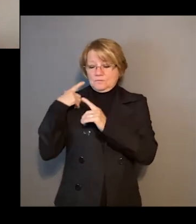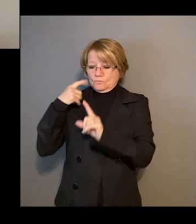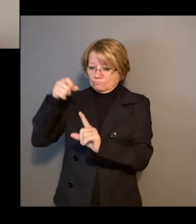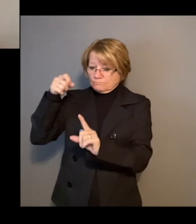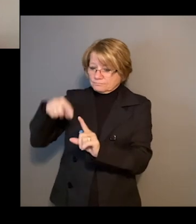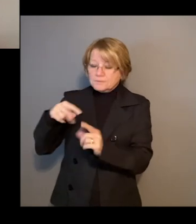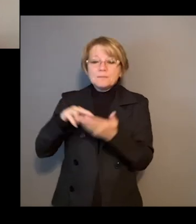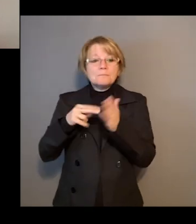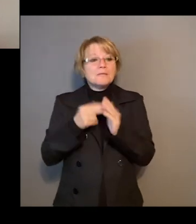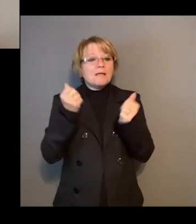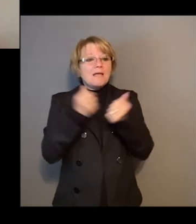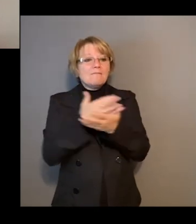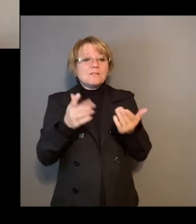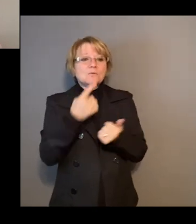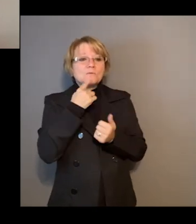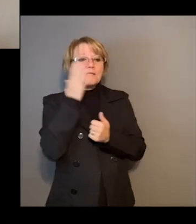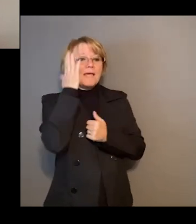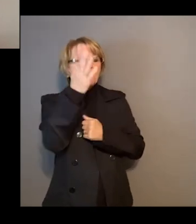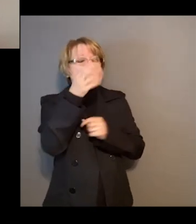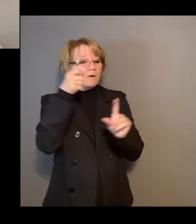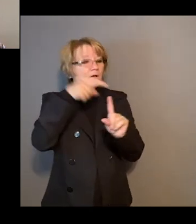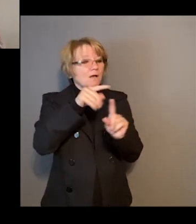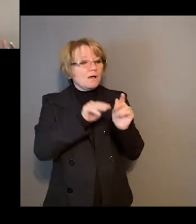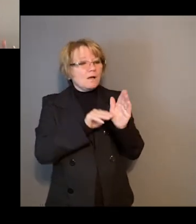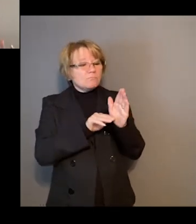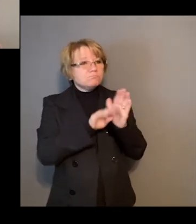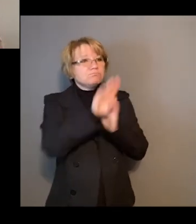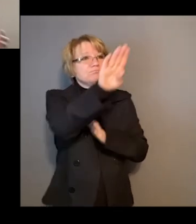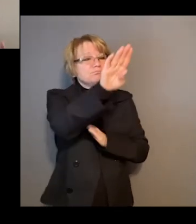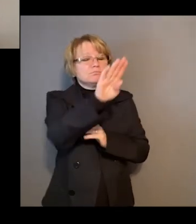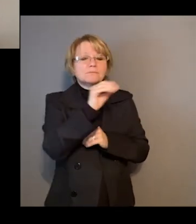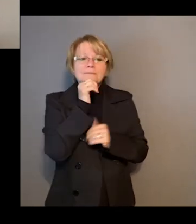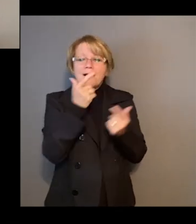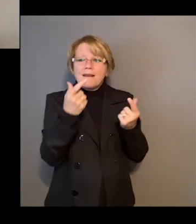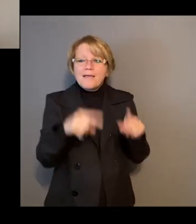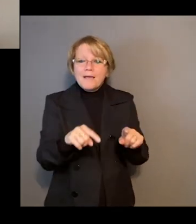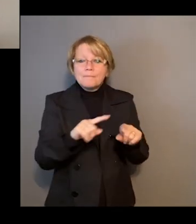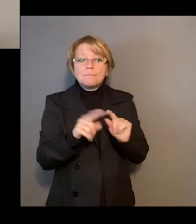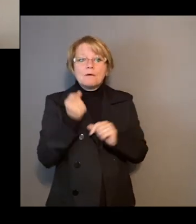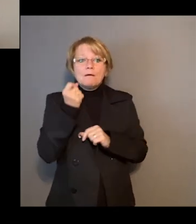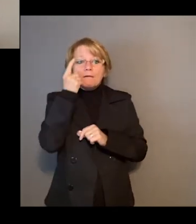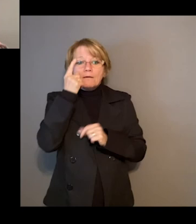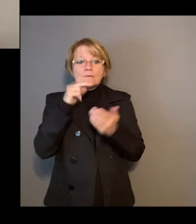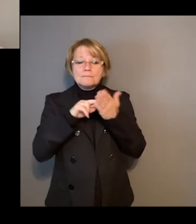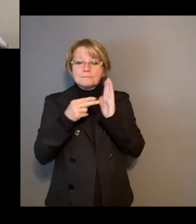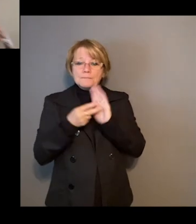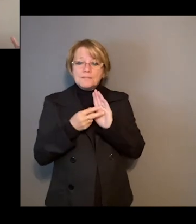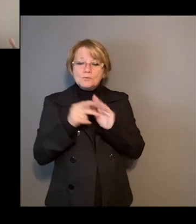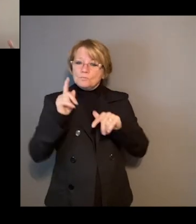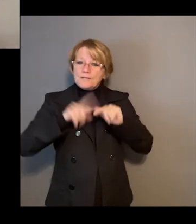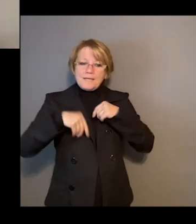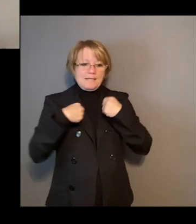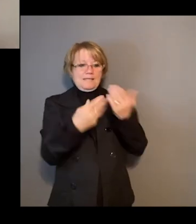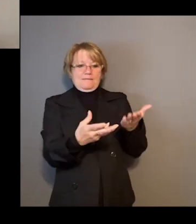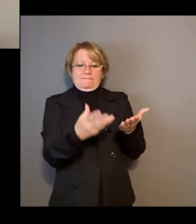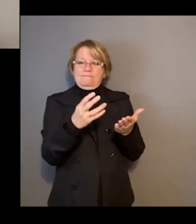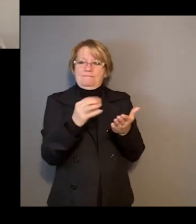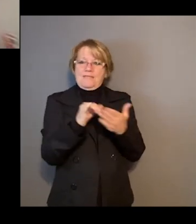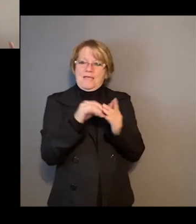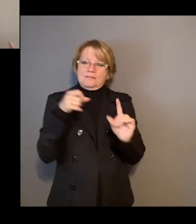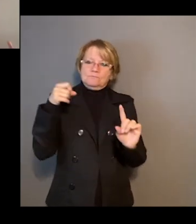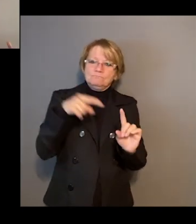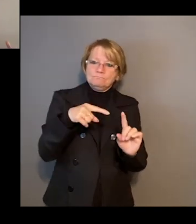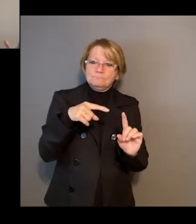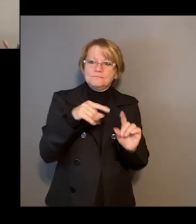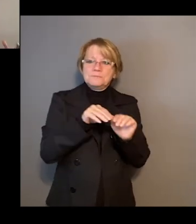student the moment you say it, but that doesn't mean you can't give them that seed right then. And then you send them positive vibes and you